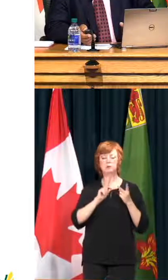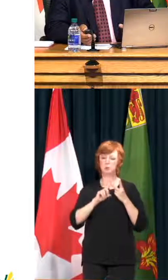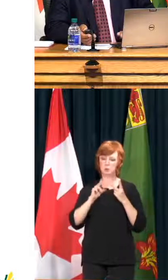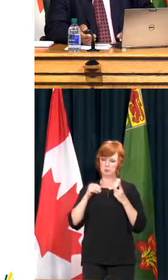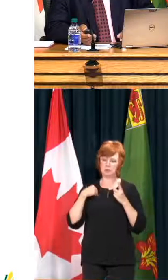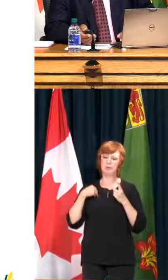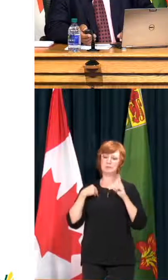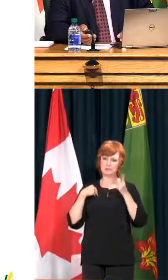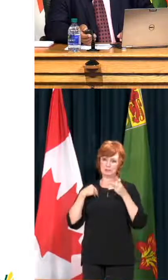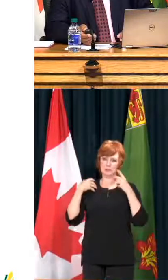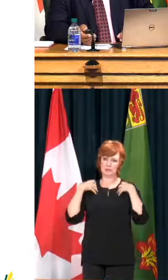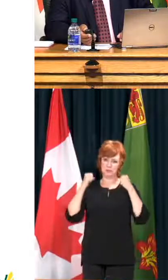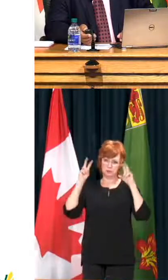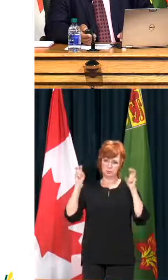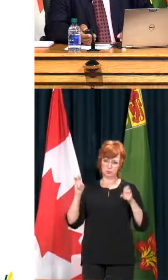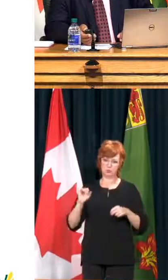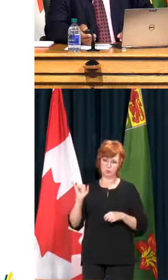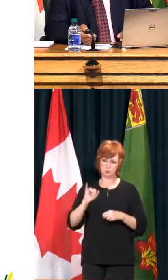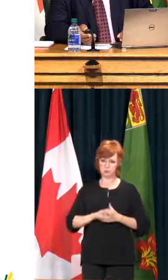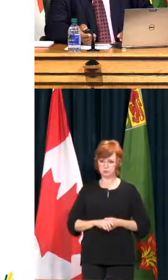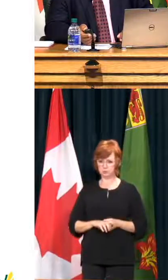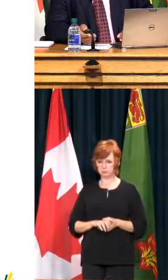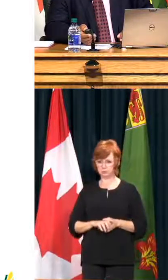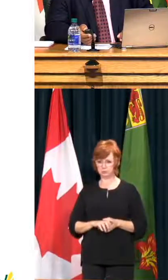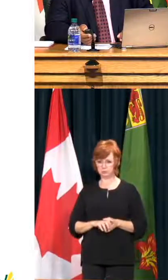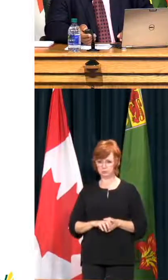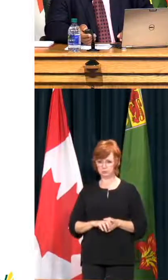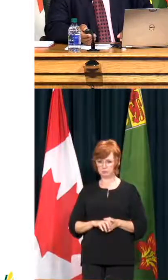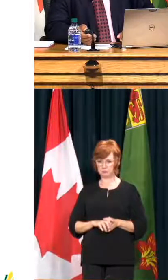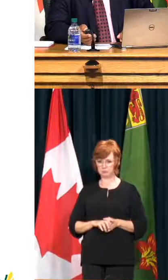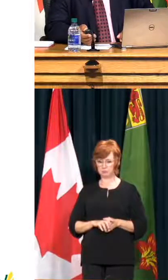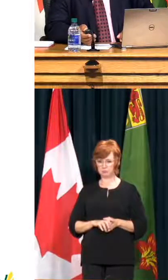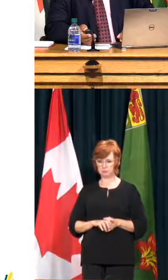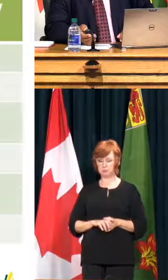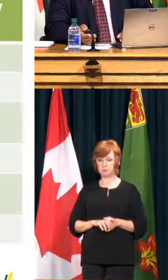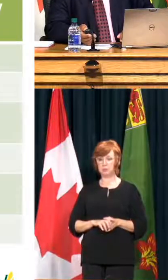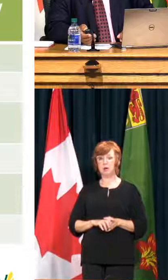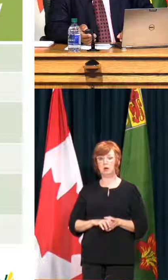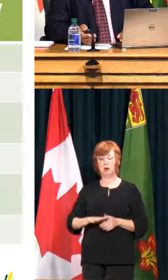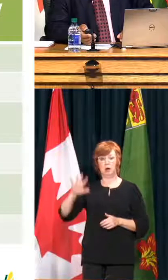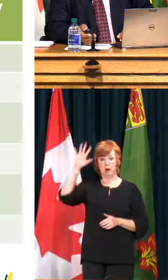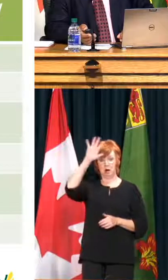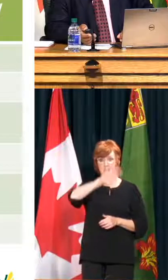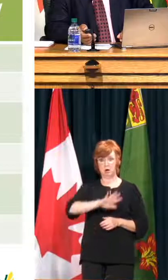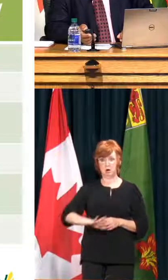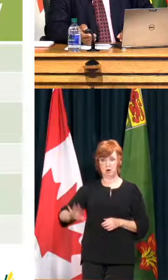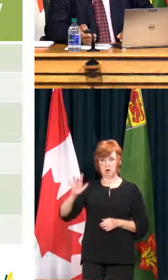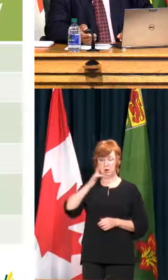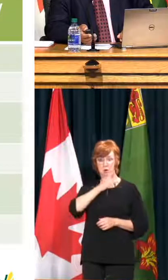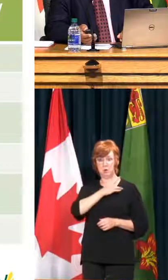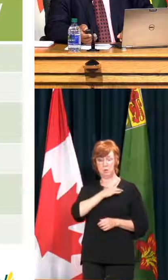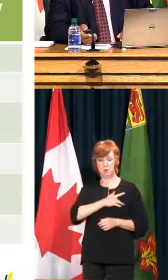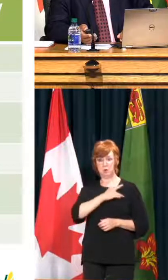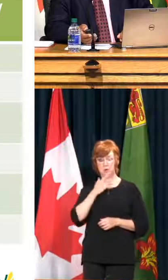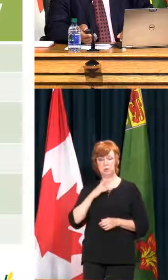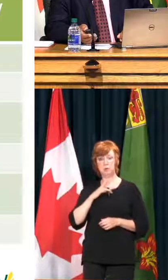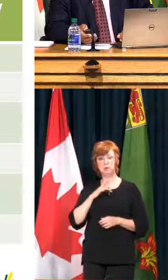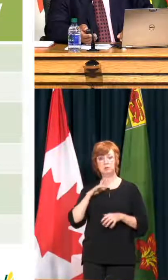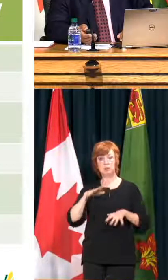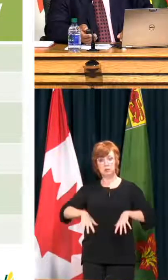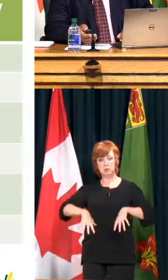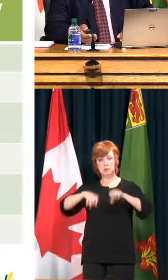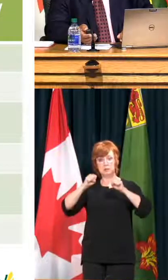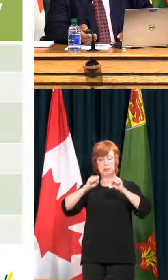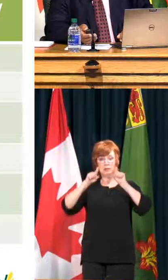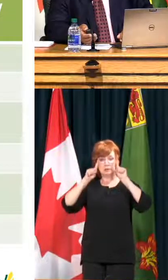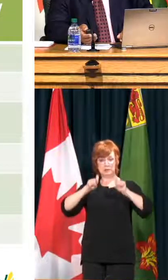Our testing rates remain robust throughout Saskatchewan. And of course, they have been very high in the far north because